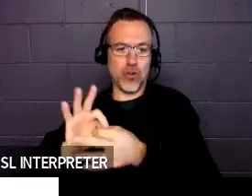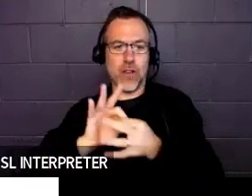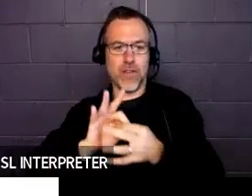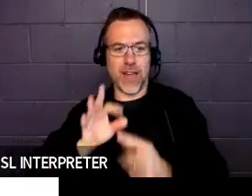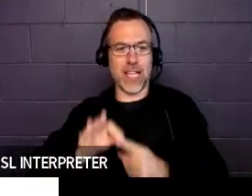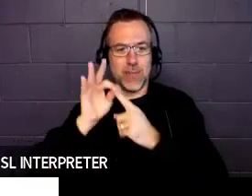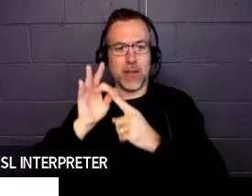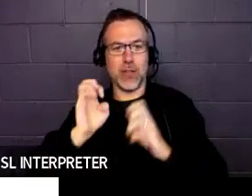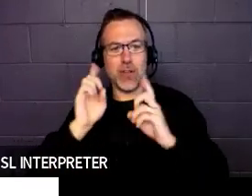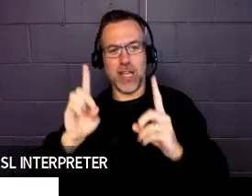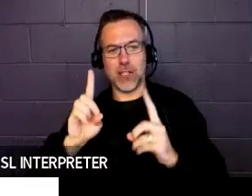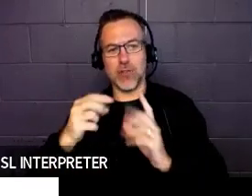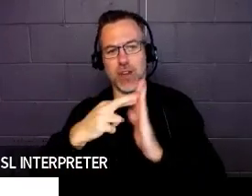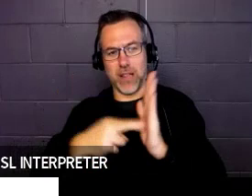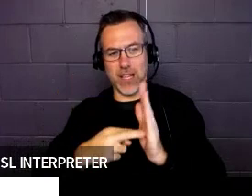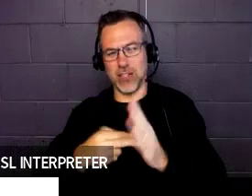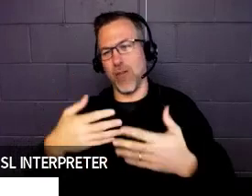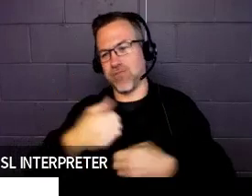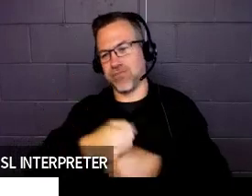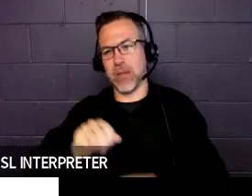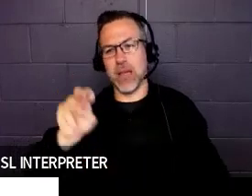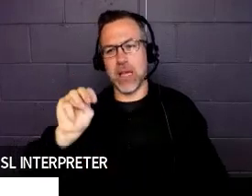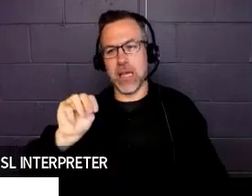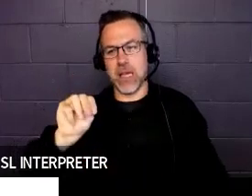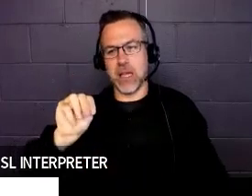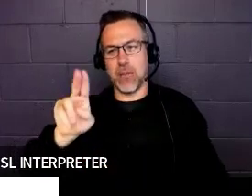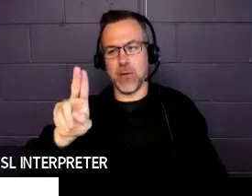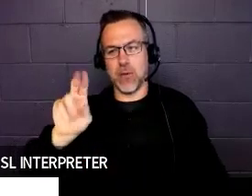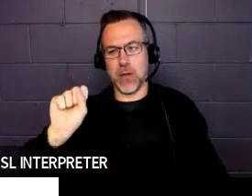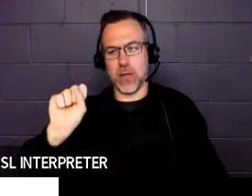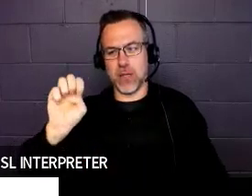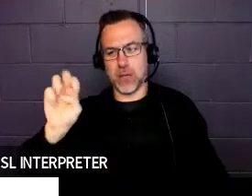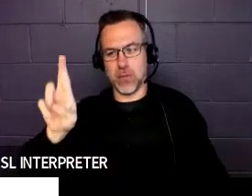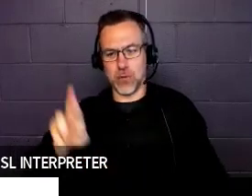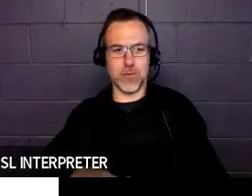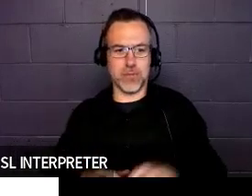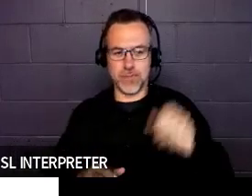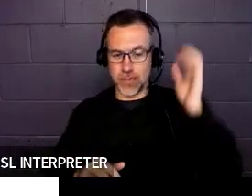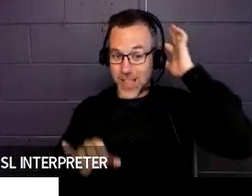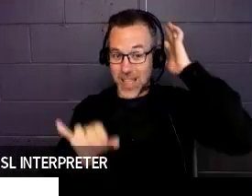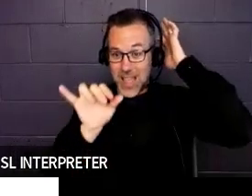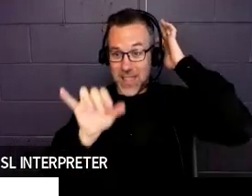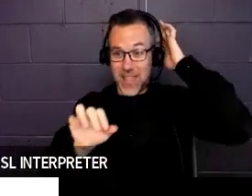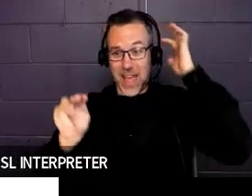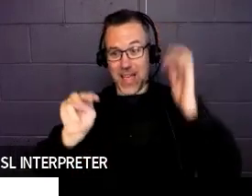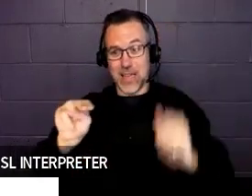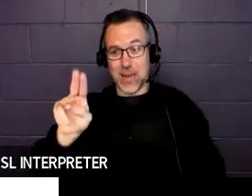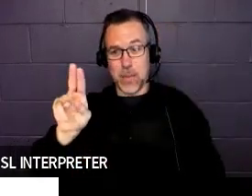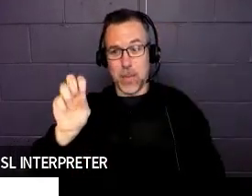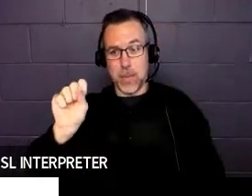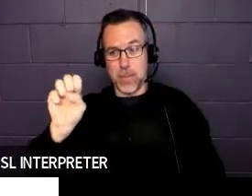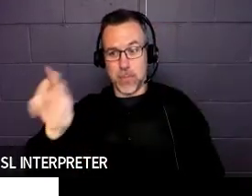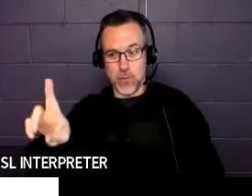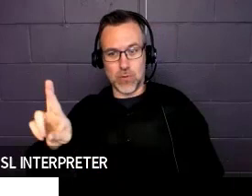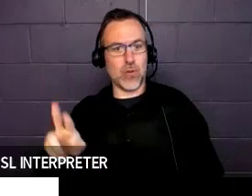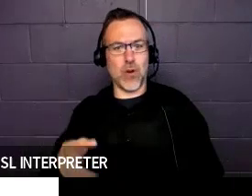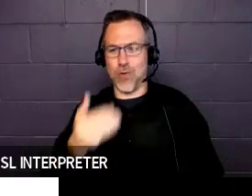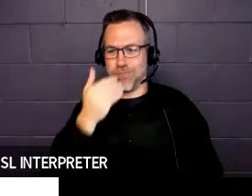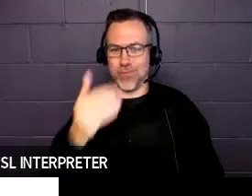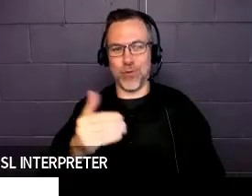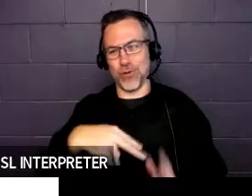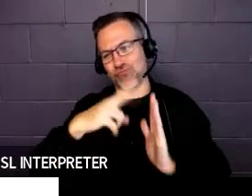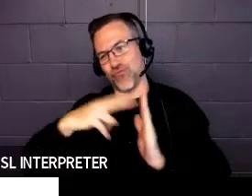That's also been dropped in the chat. And this is just good reading in your spare